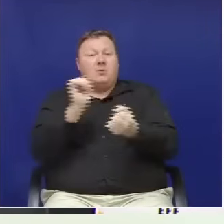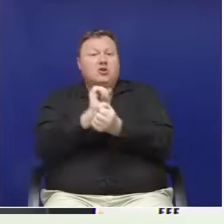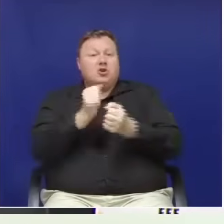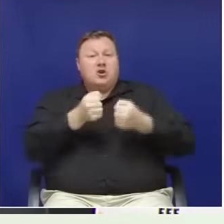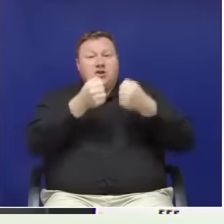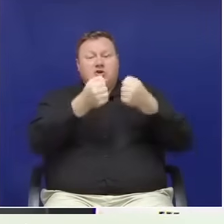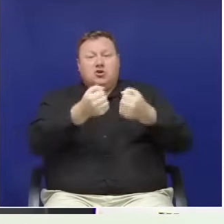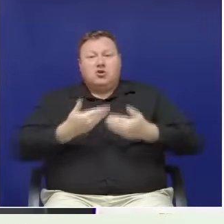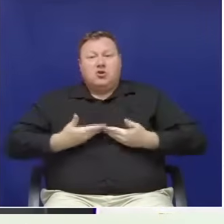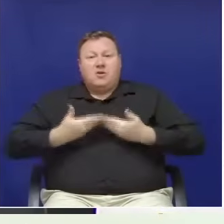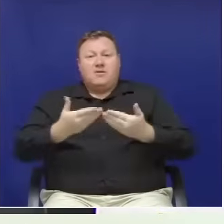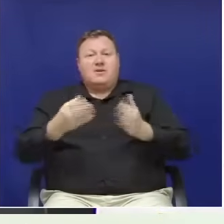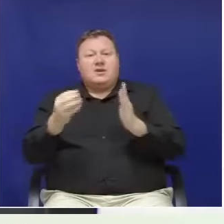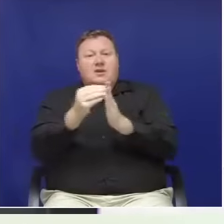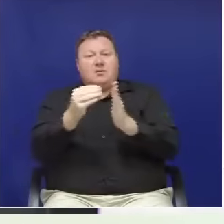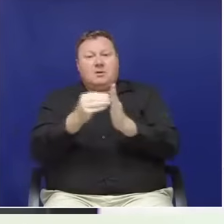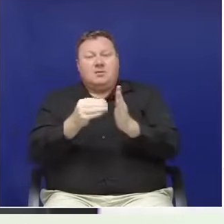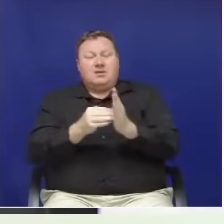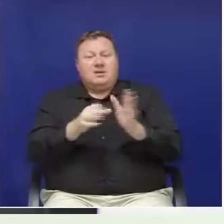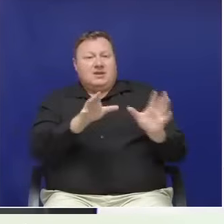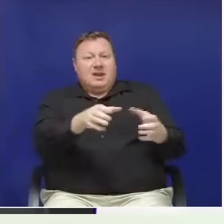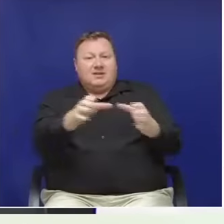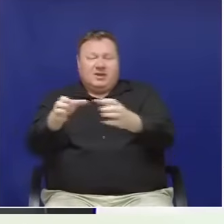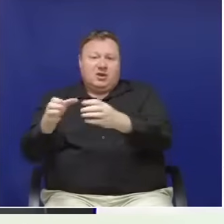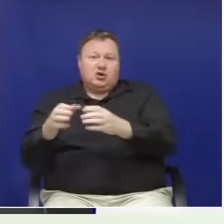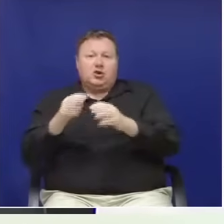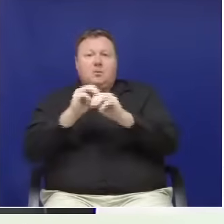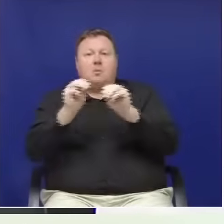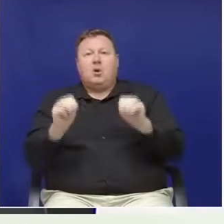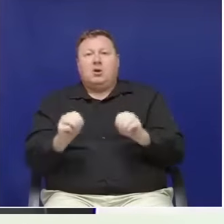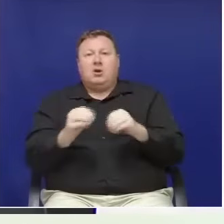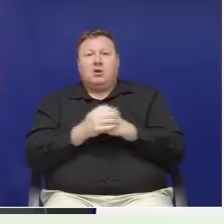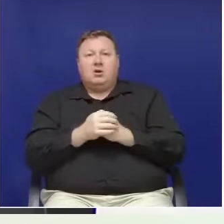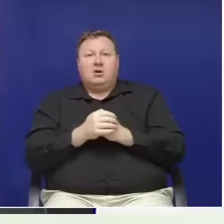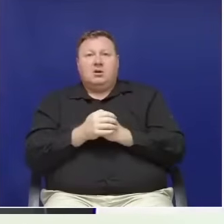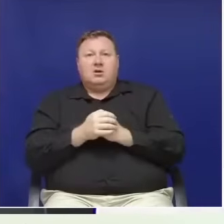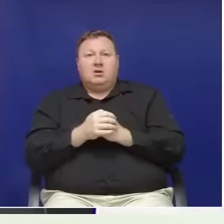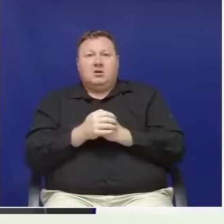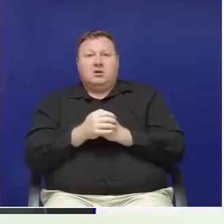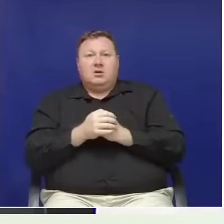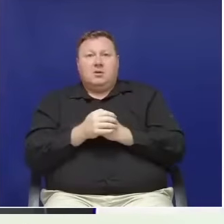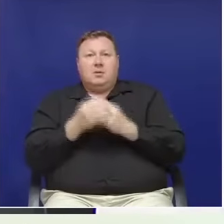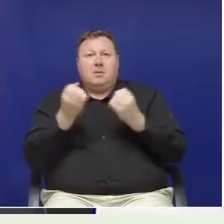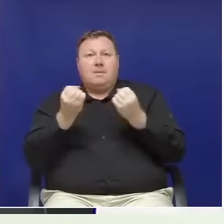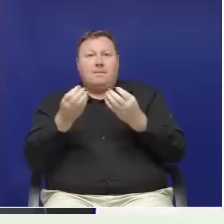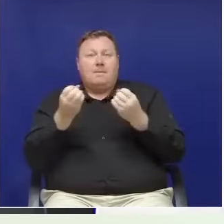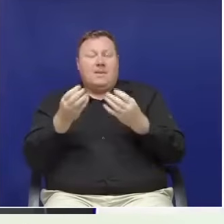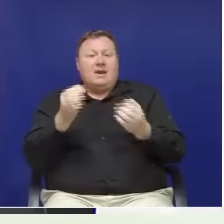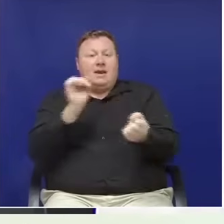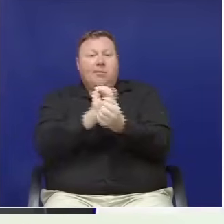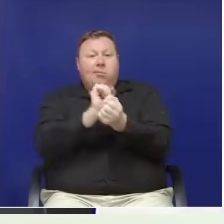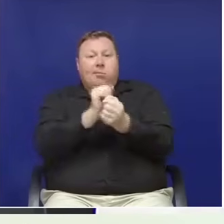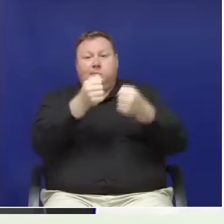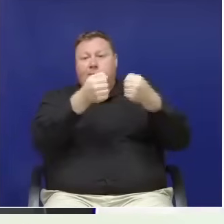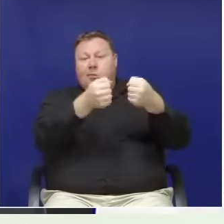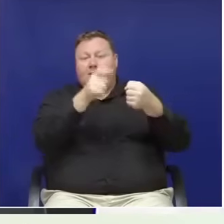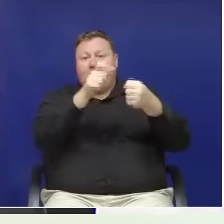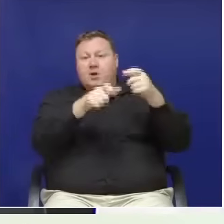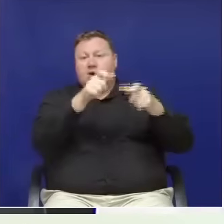implement this classification model. A significant proportion of incarcerated individuals